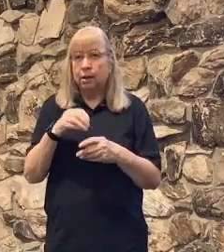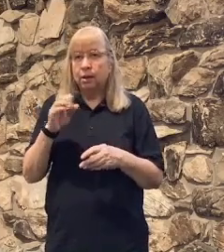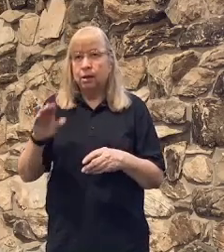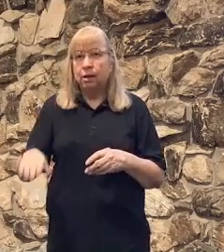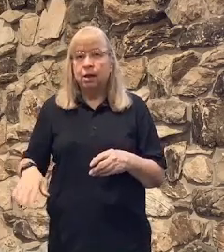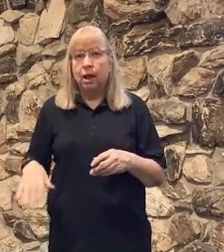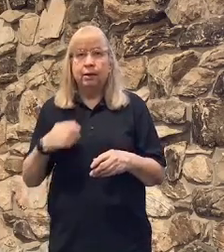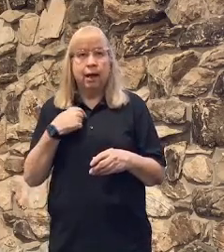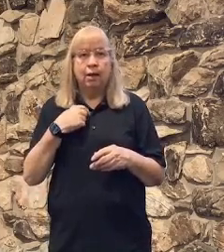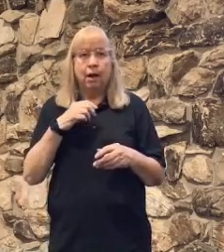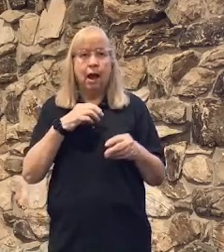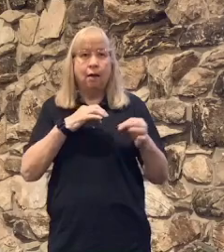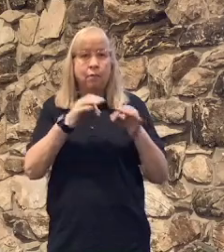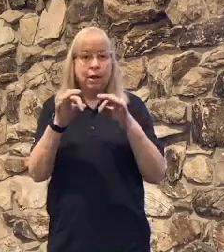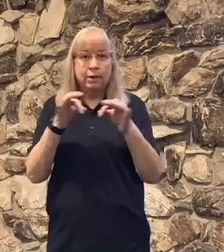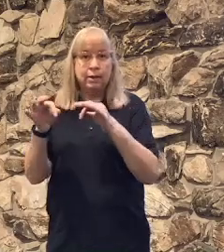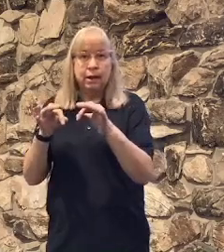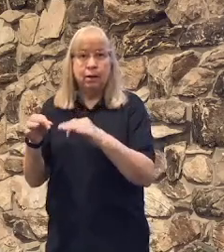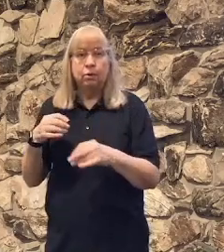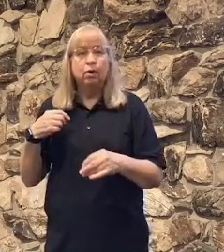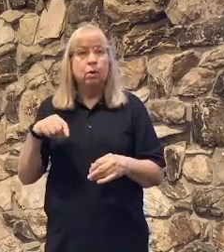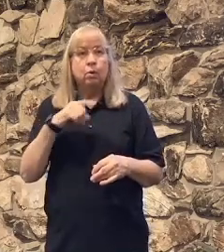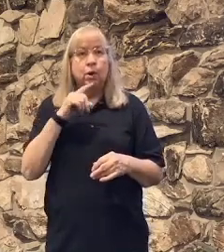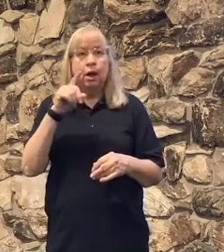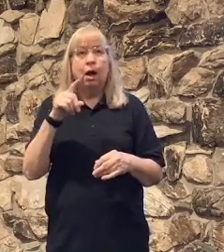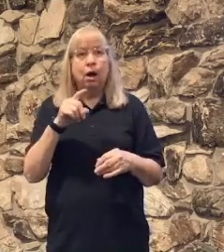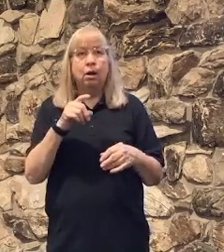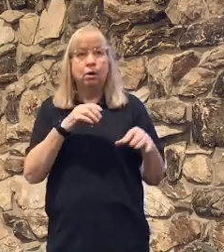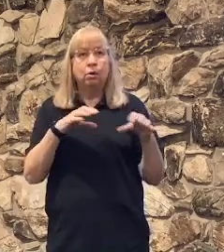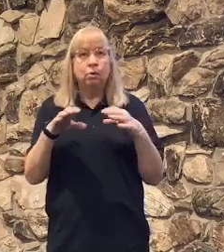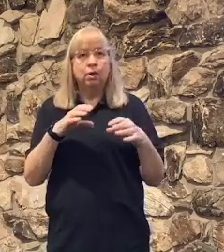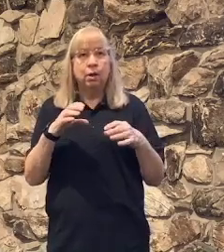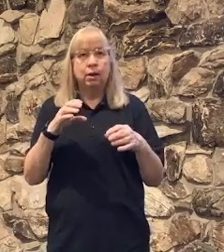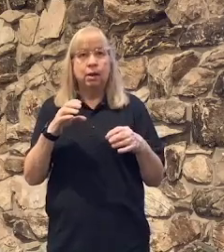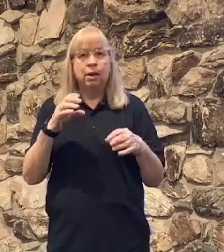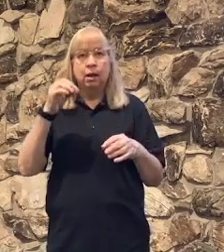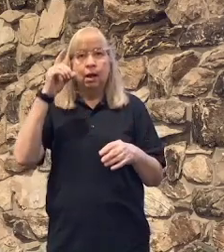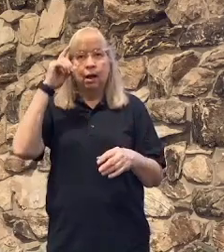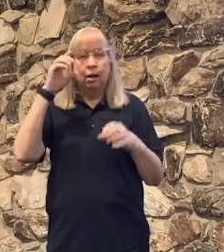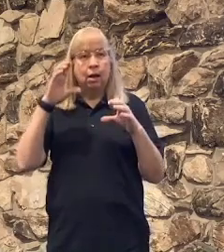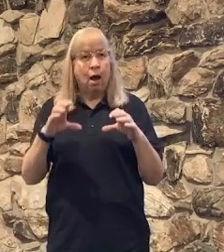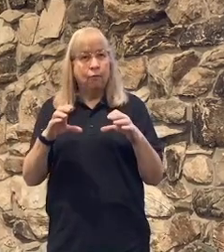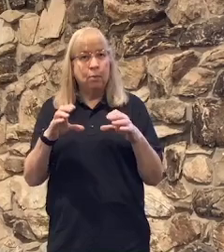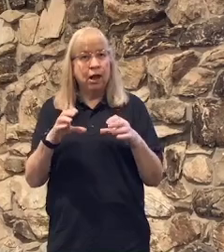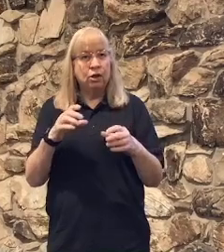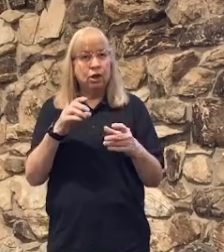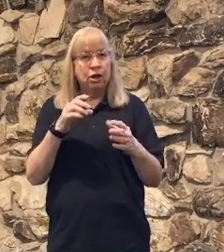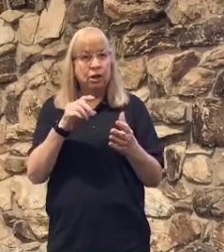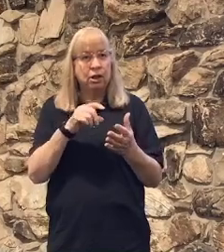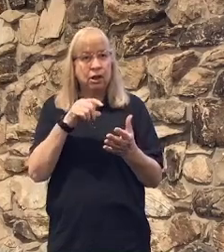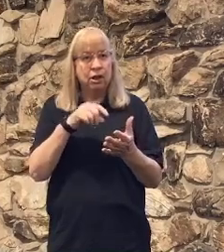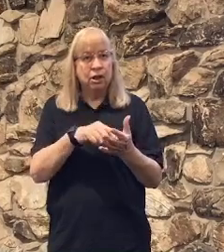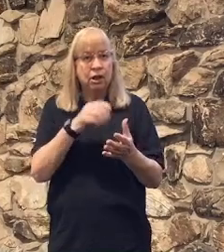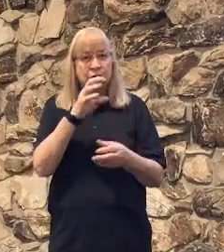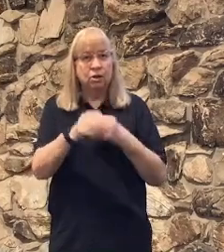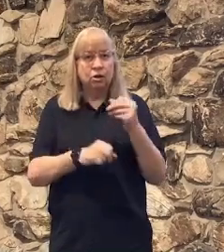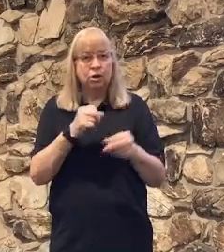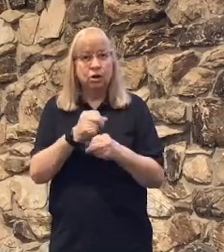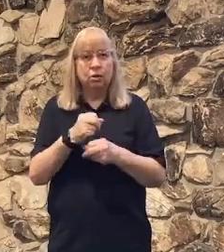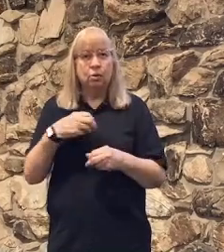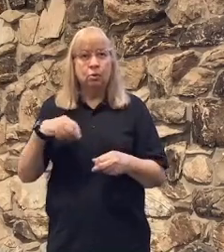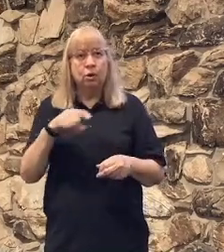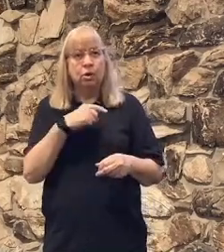have a lot of details. We are doing confirmation this year, and we're going to be doing it with West Branch